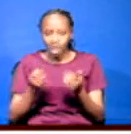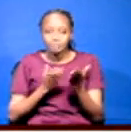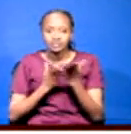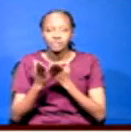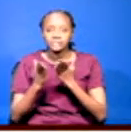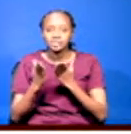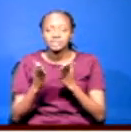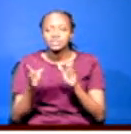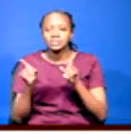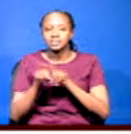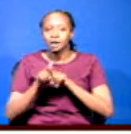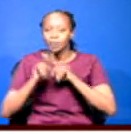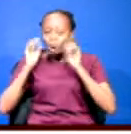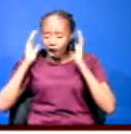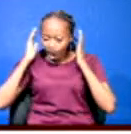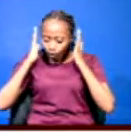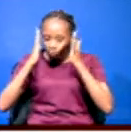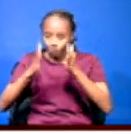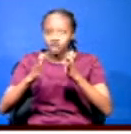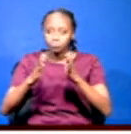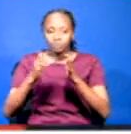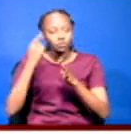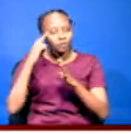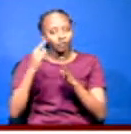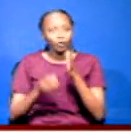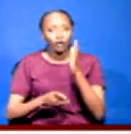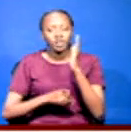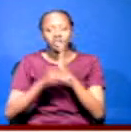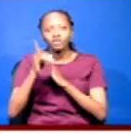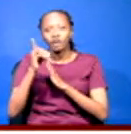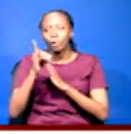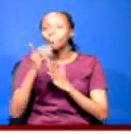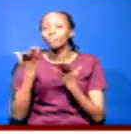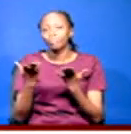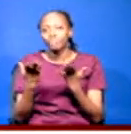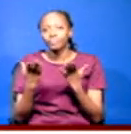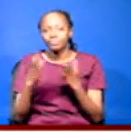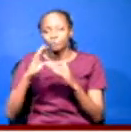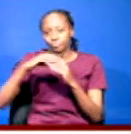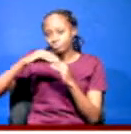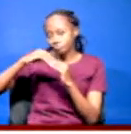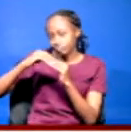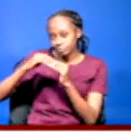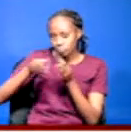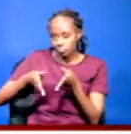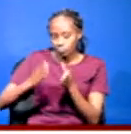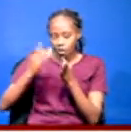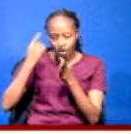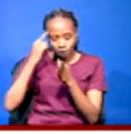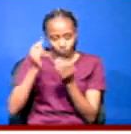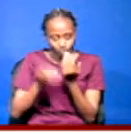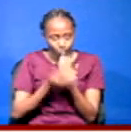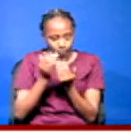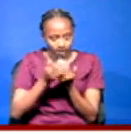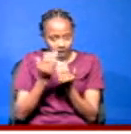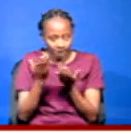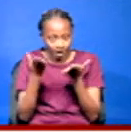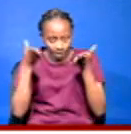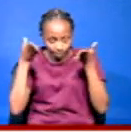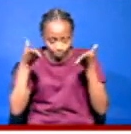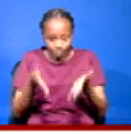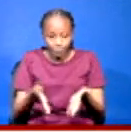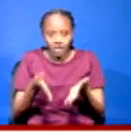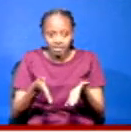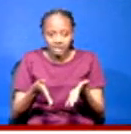commitment to progressively develop innovative programs that cater to both present, but